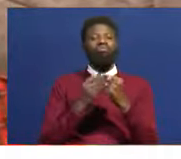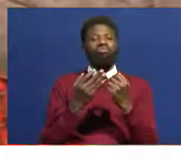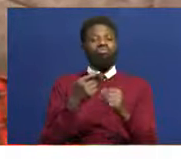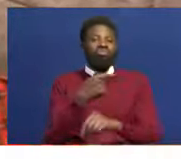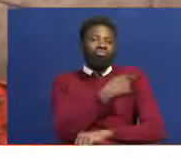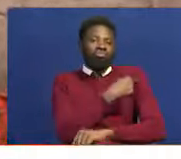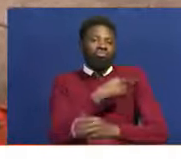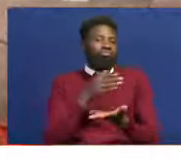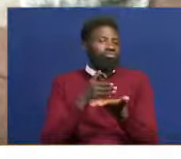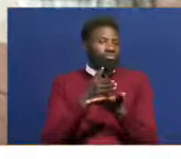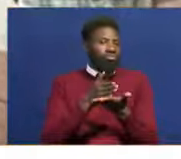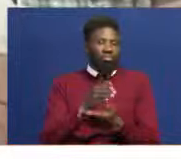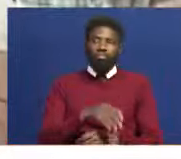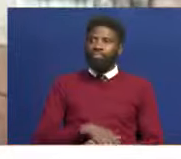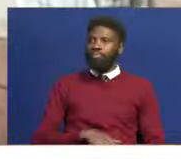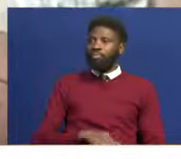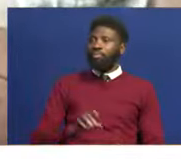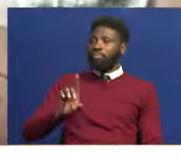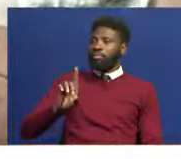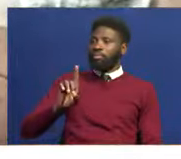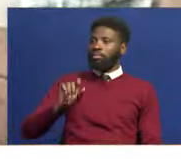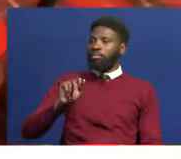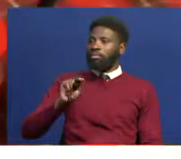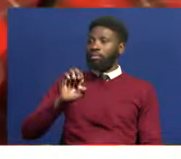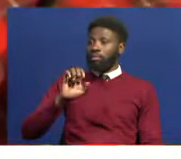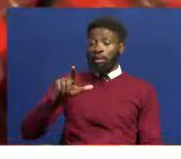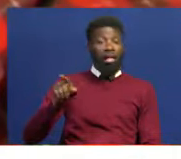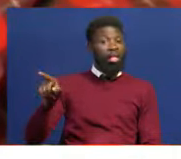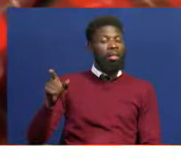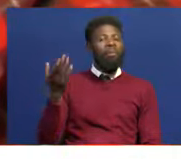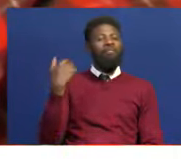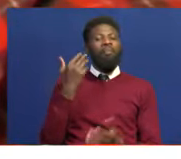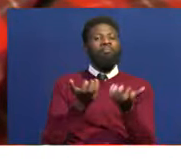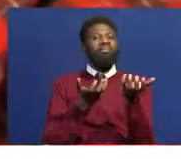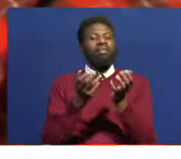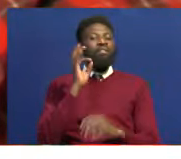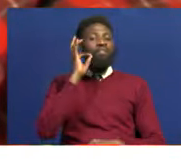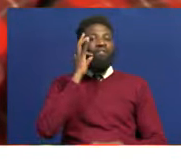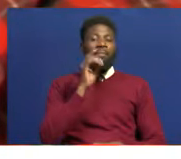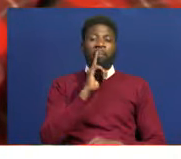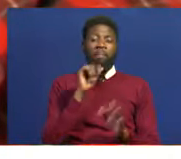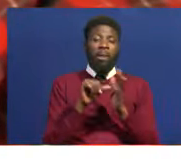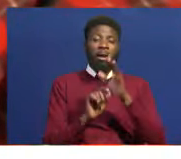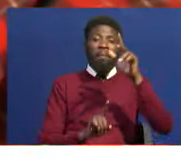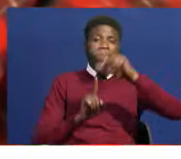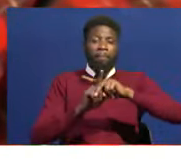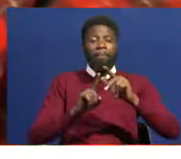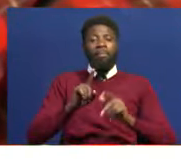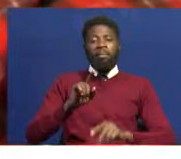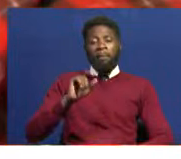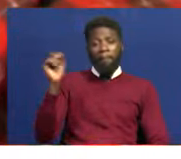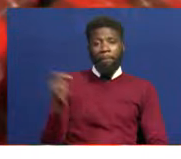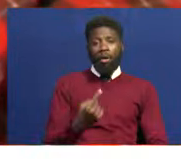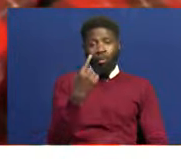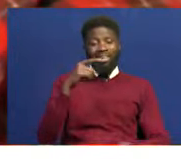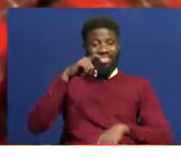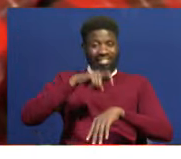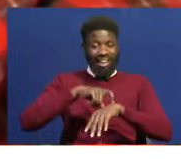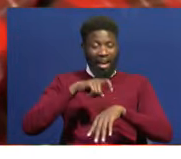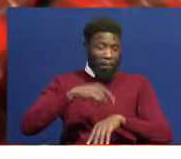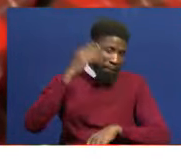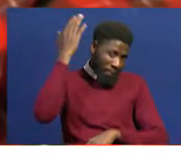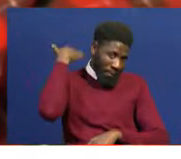According to Daniel Kariunga, who was a fruit vendor, his trouble started in January when he experienced pain in the back that